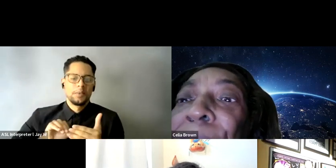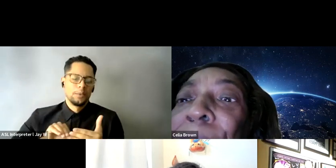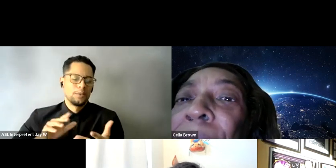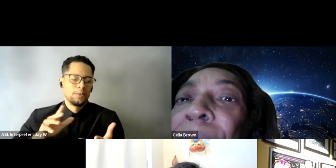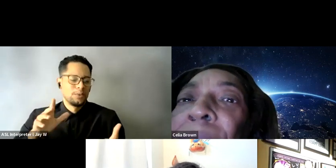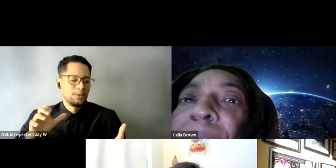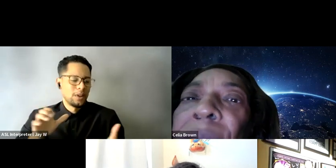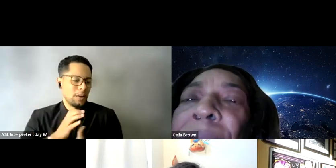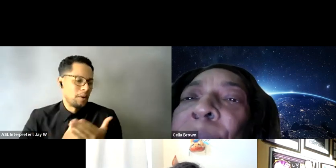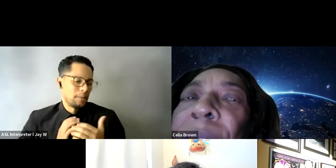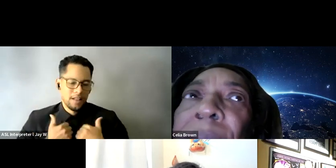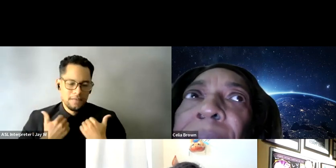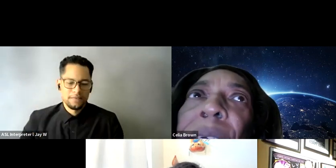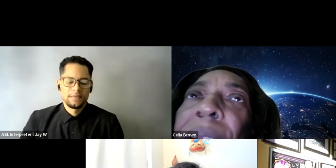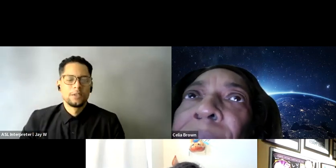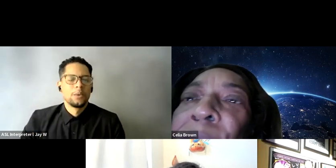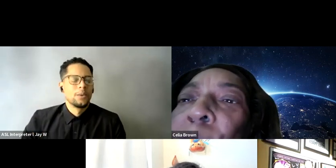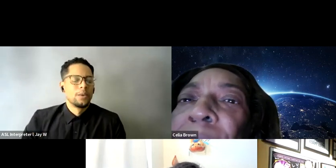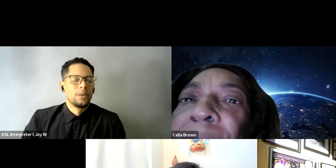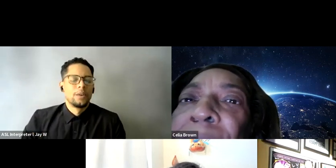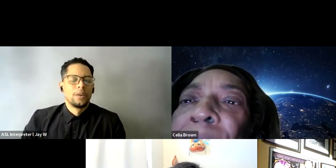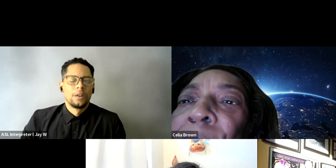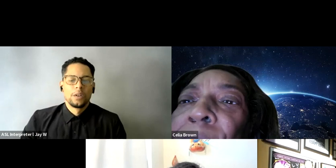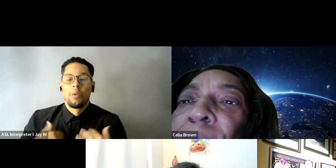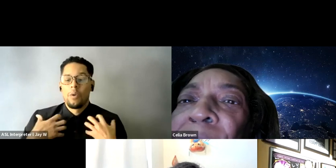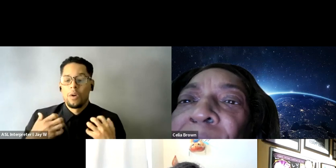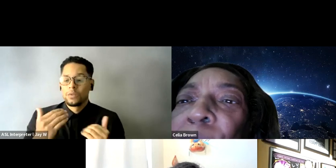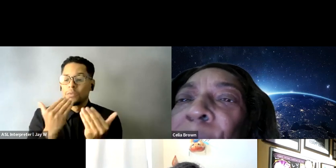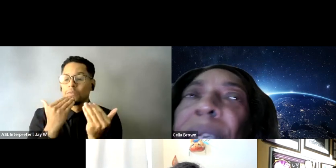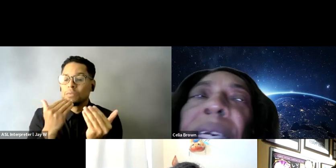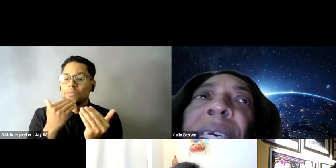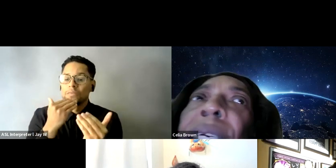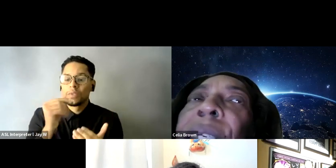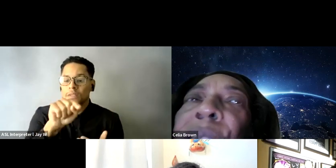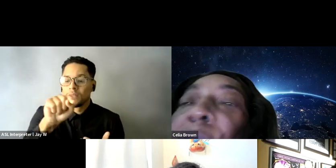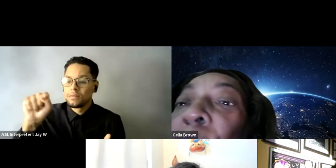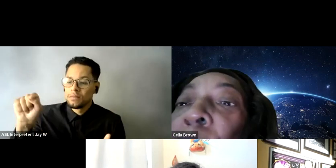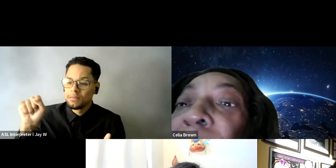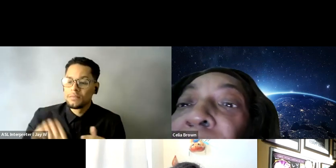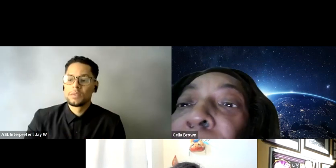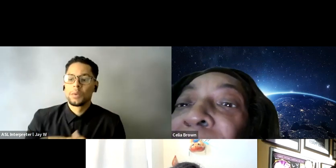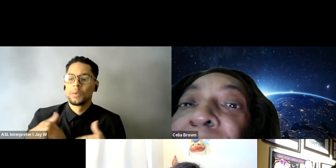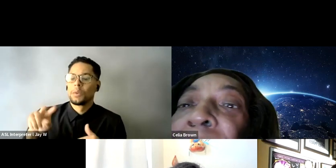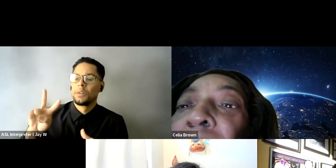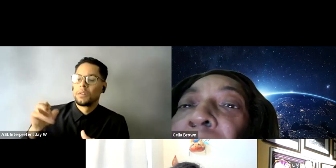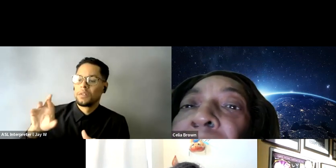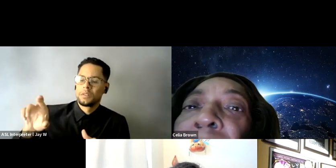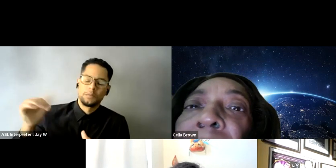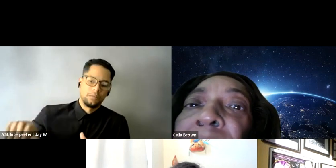too. So I want to thank everyone here. Vesper, you're just always